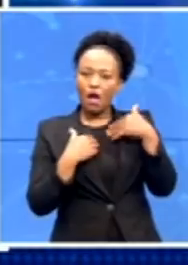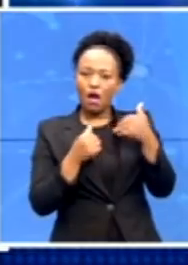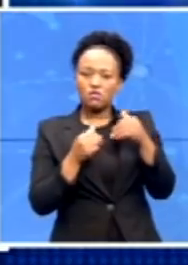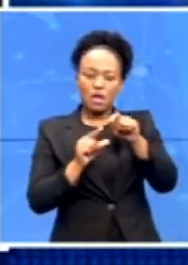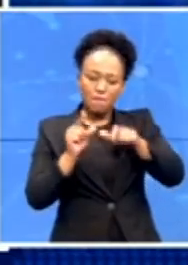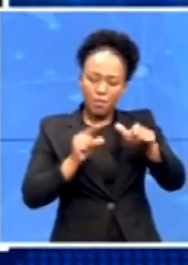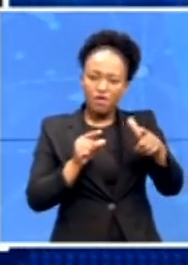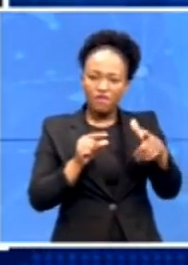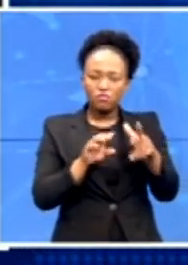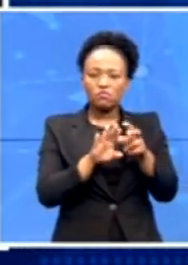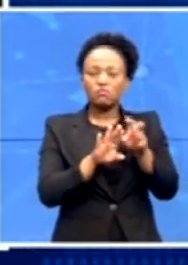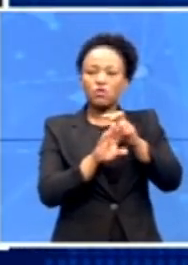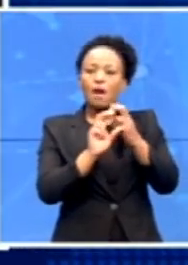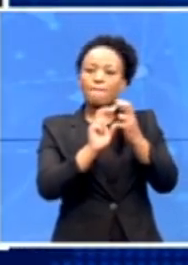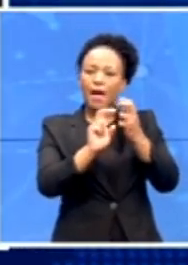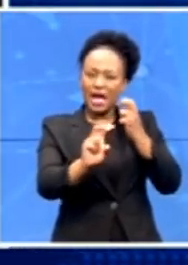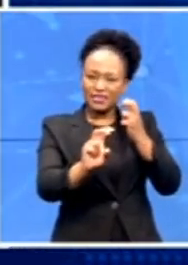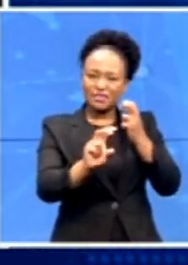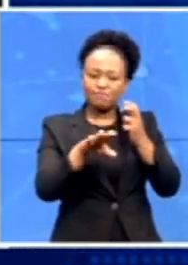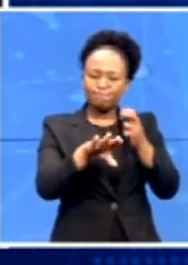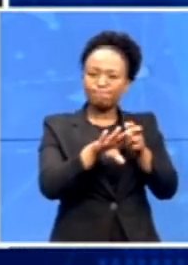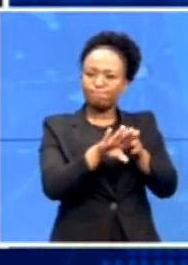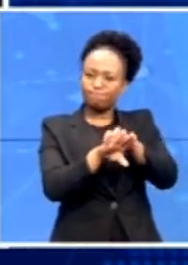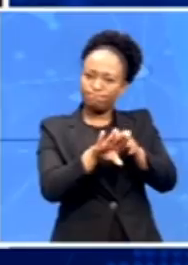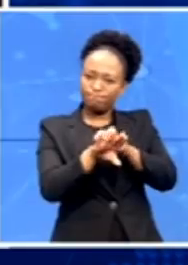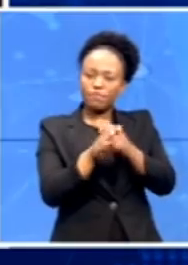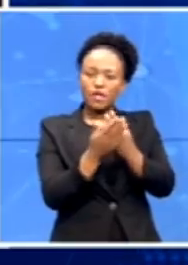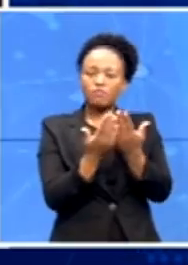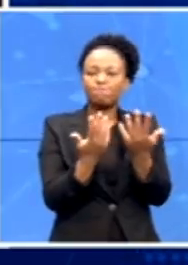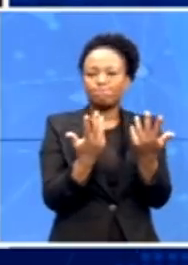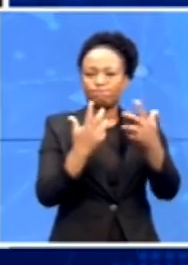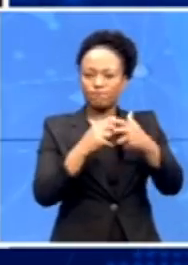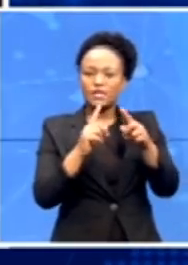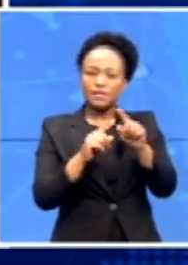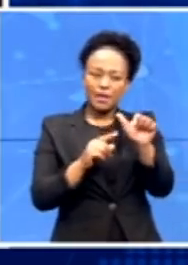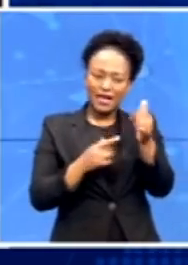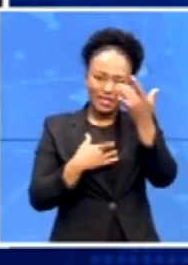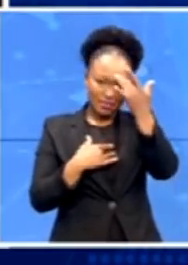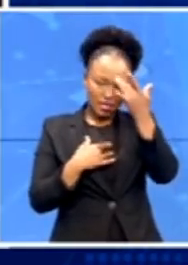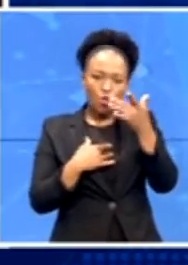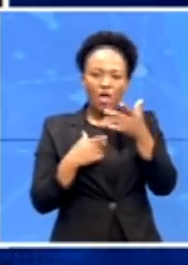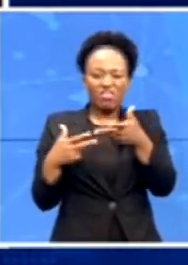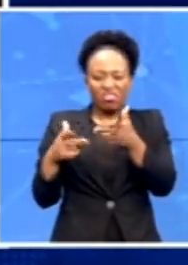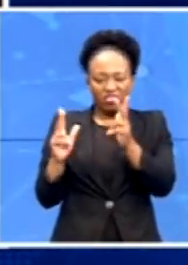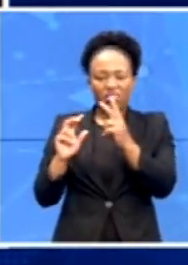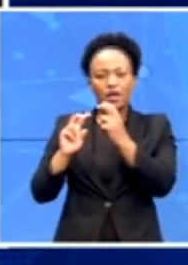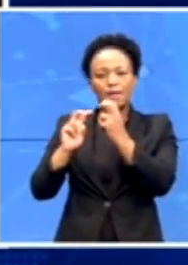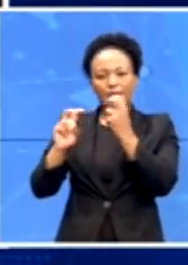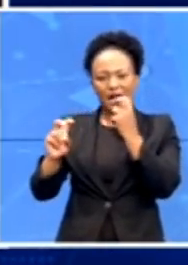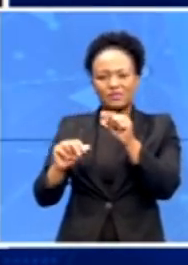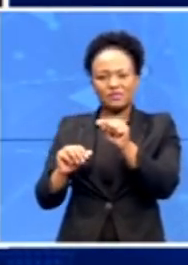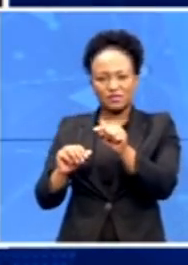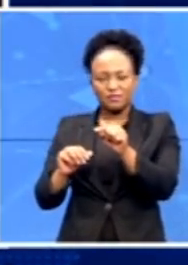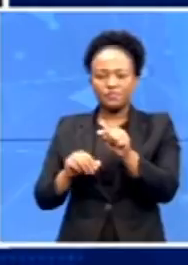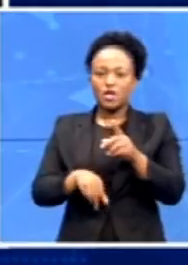suitable for Anchor House, and the other patients were left in the bus. Dr. Manamela arrived later